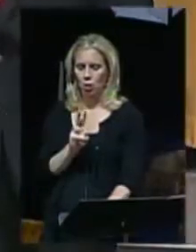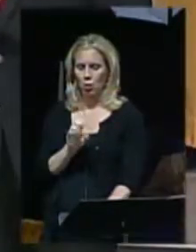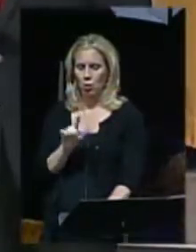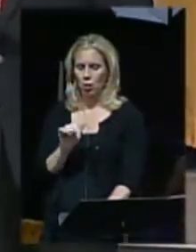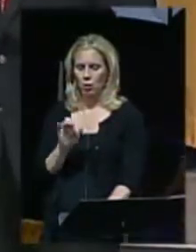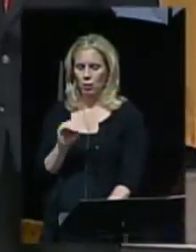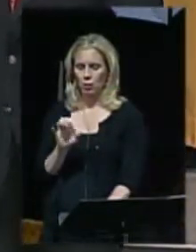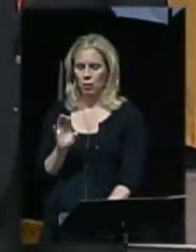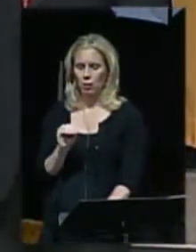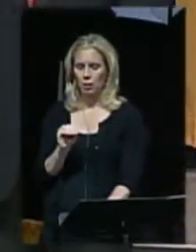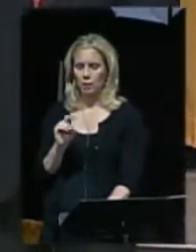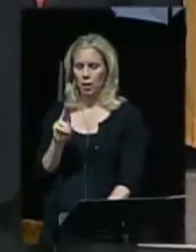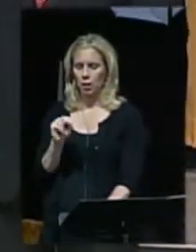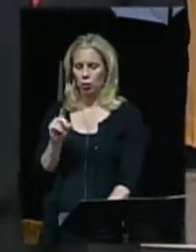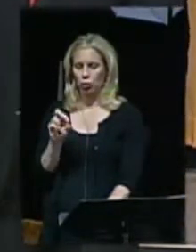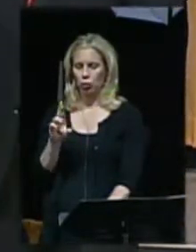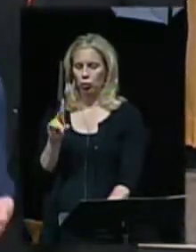William Underdahl.